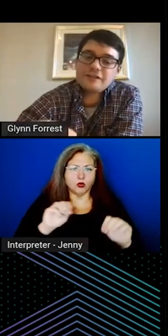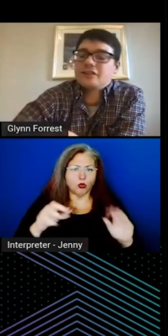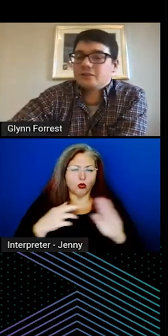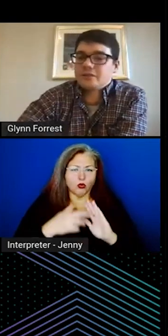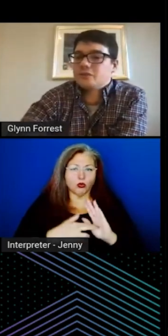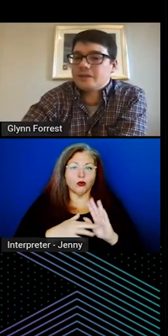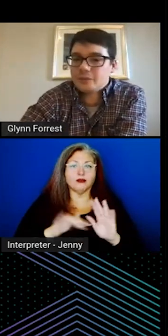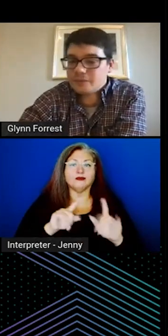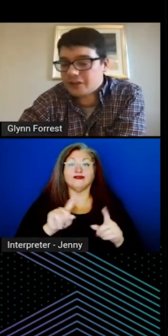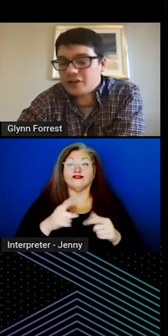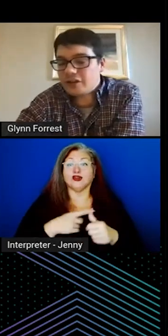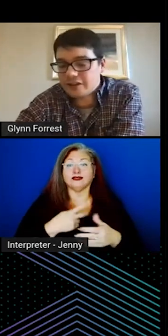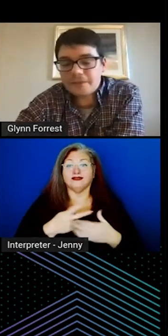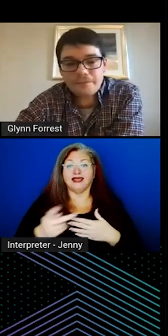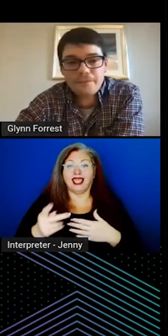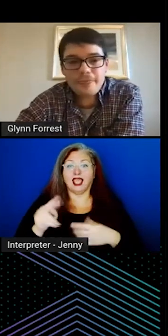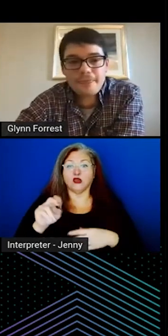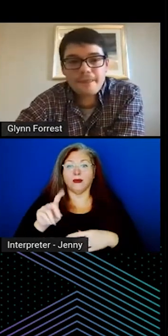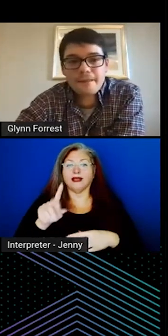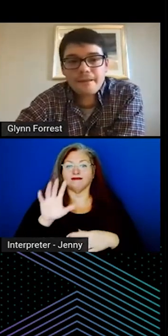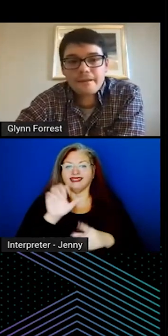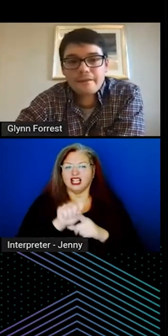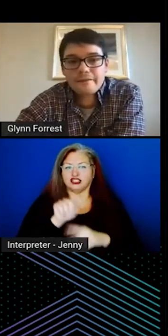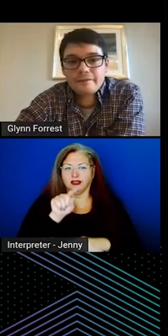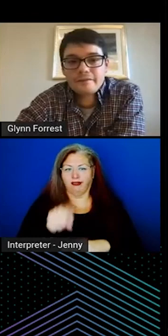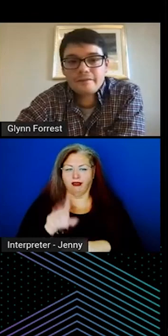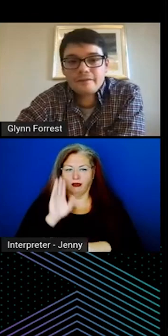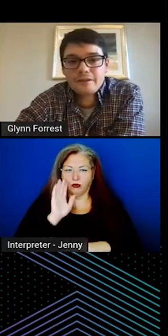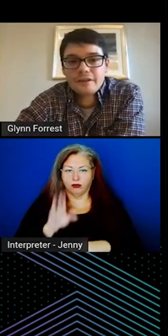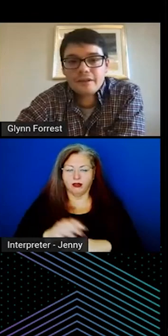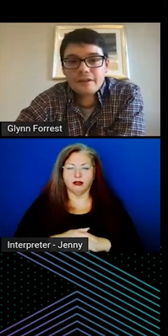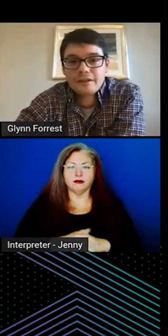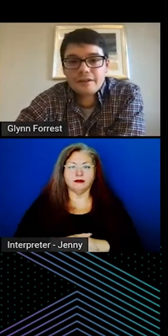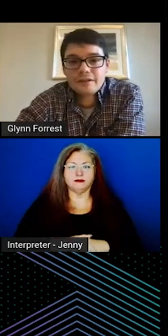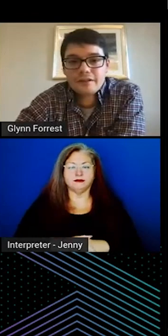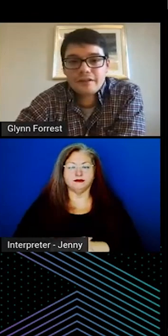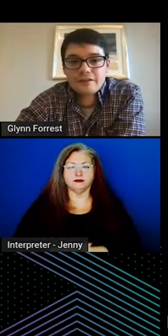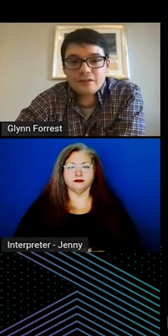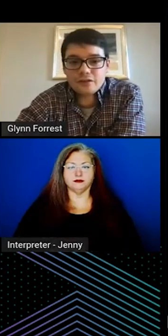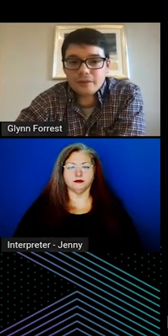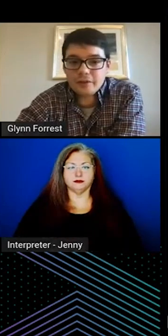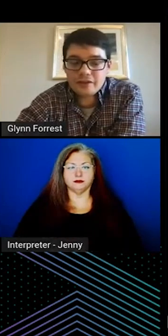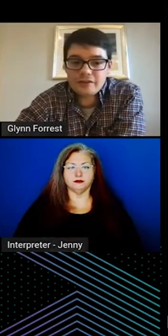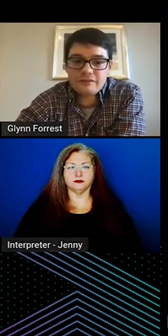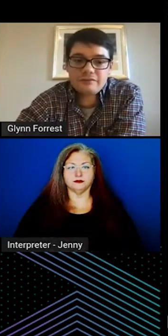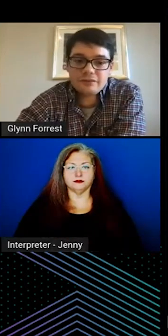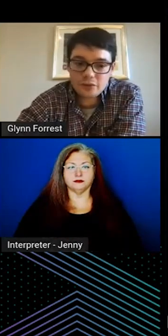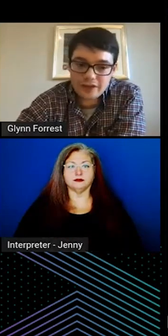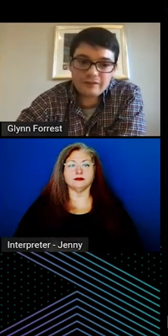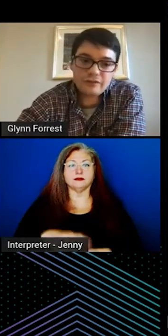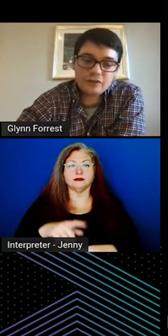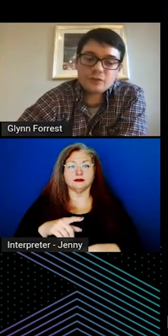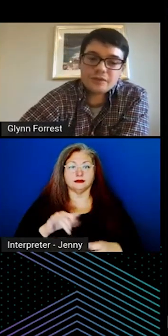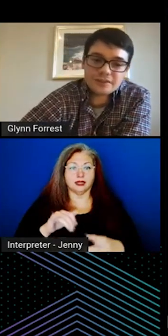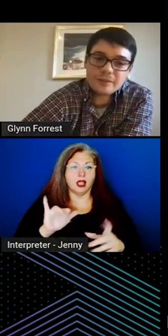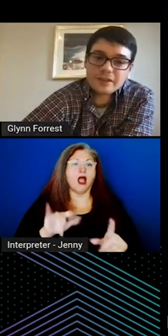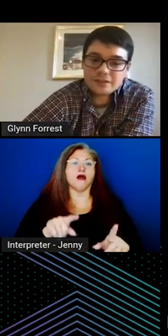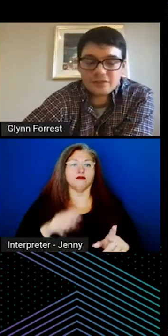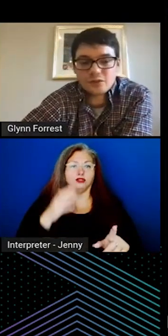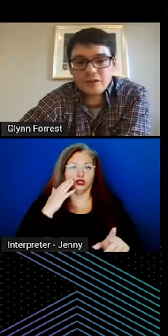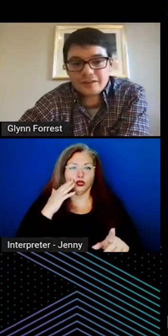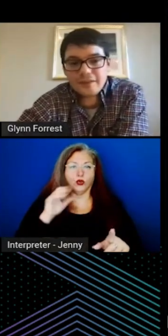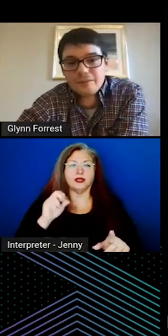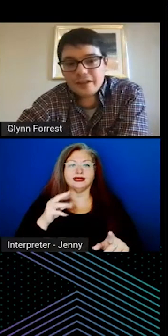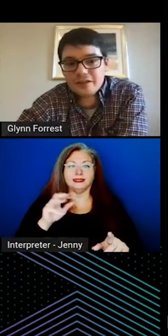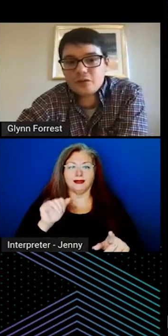first failure with Nomad would have been caught here. Clicks up production. Okay, she knows what the schema is,